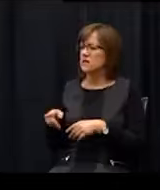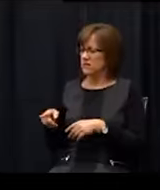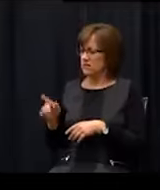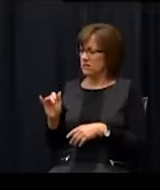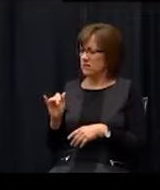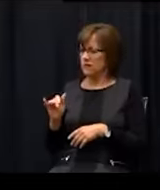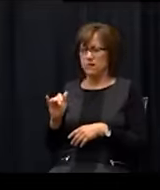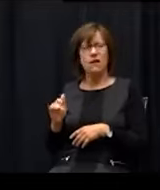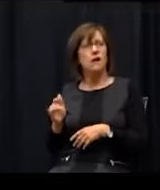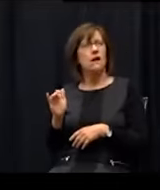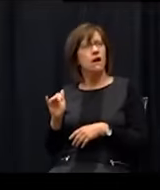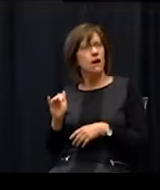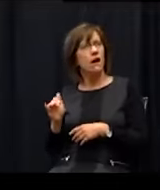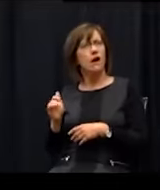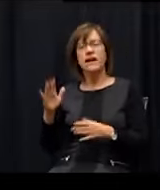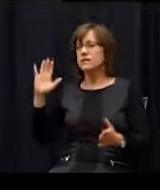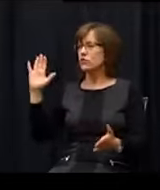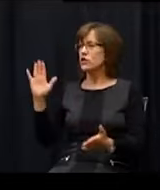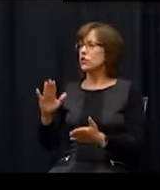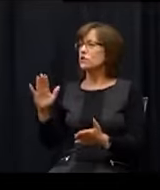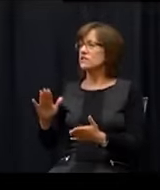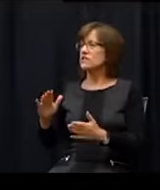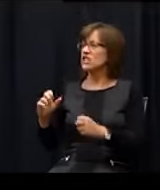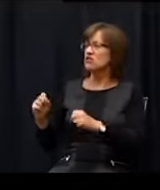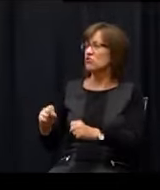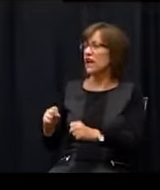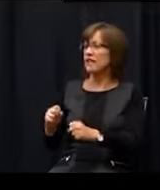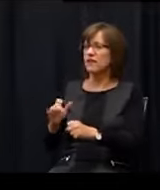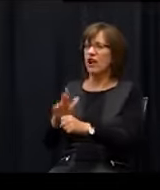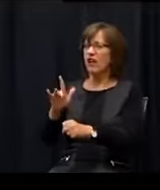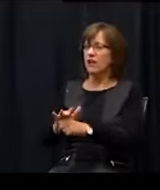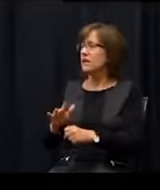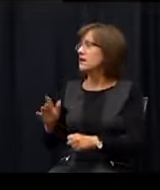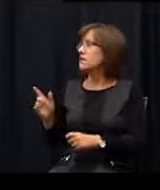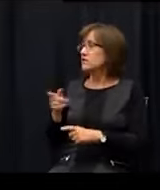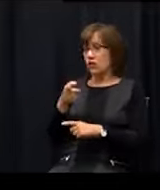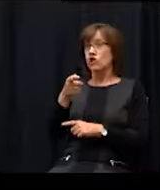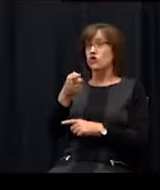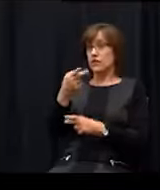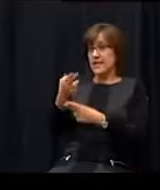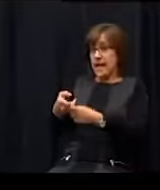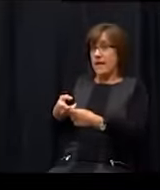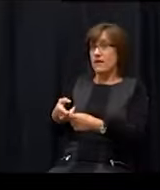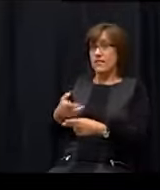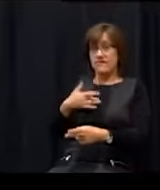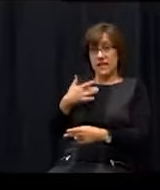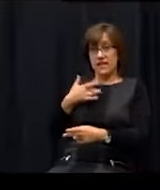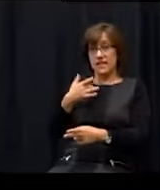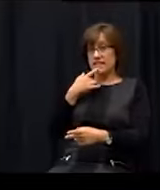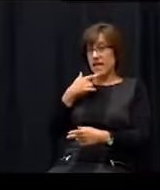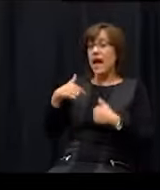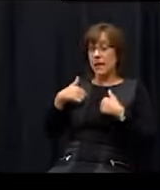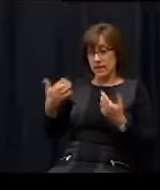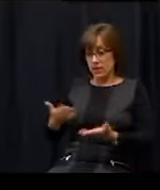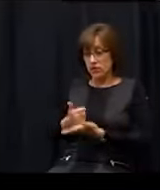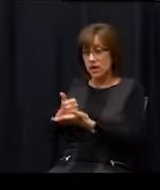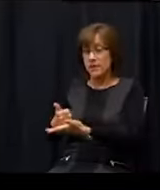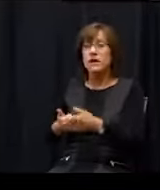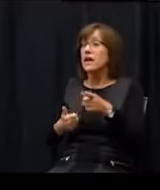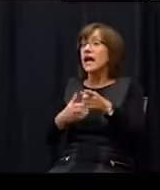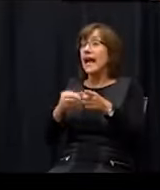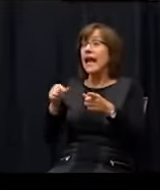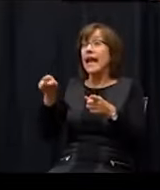level of strength of the outburst. And so you're saying, you're naming the feeling, and then you're like, I'm here to help you. She's corrected